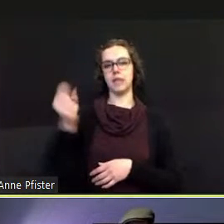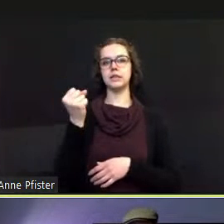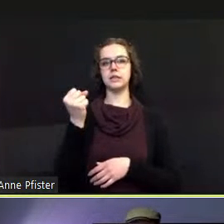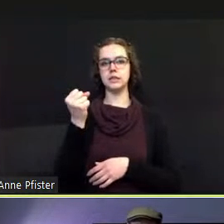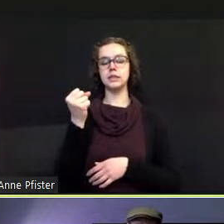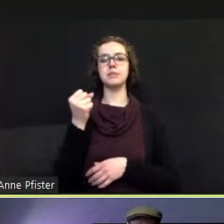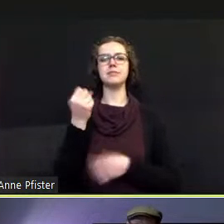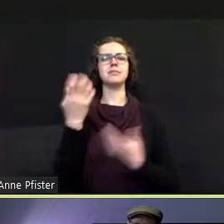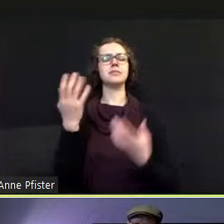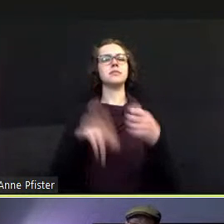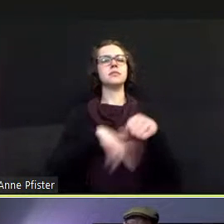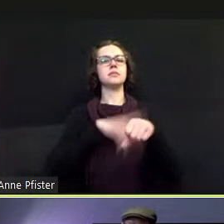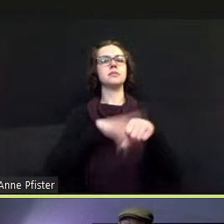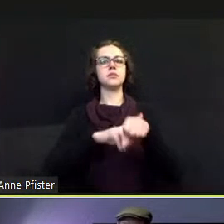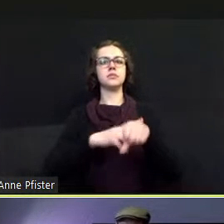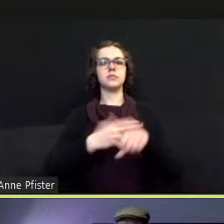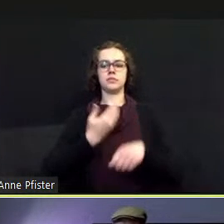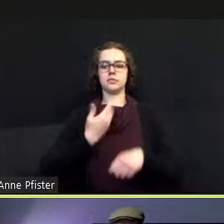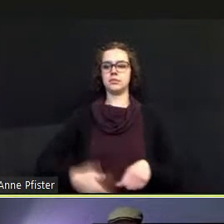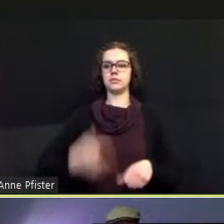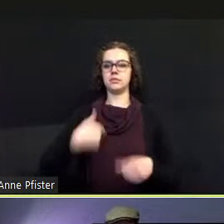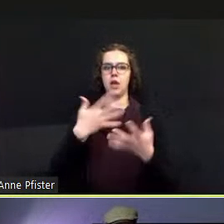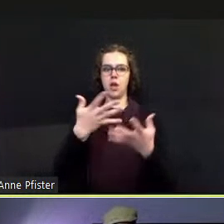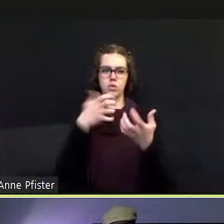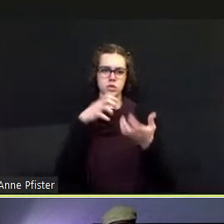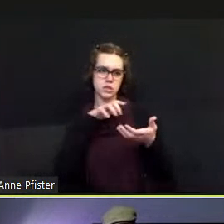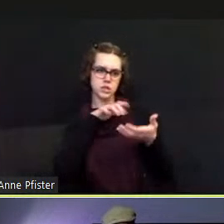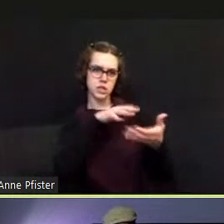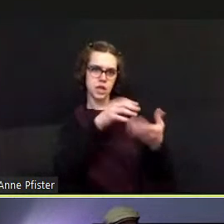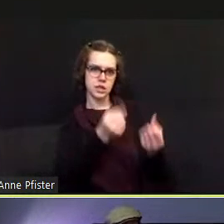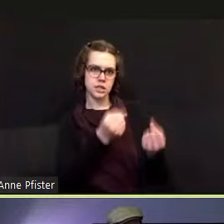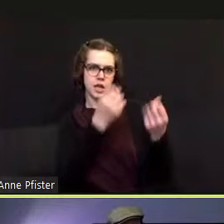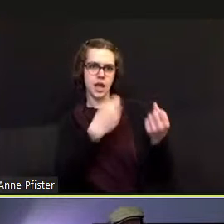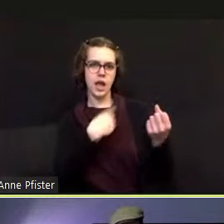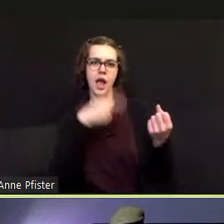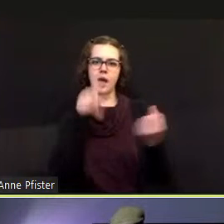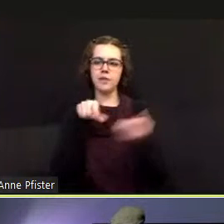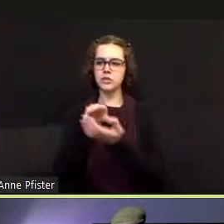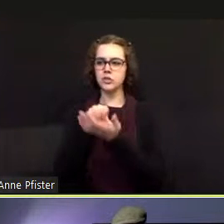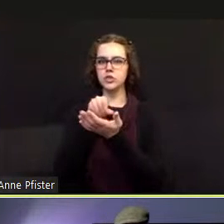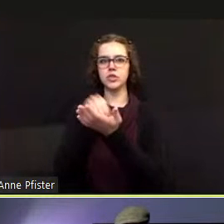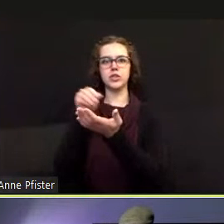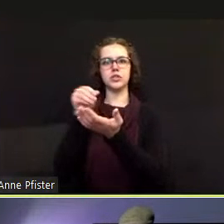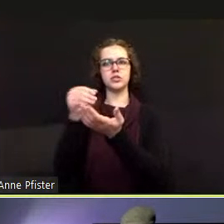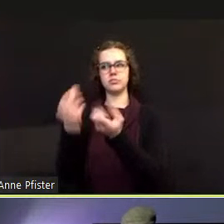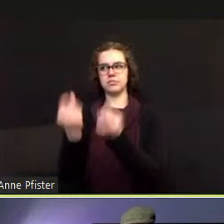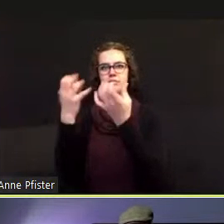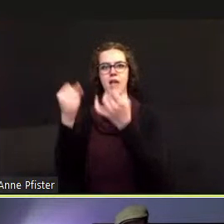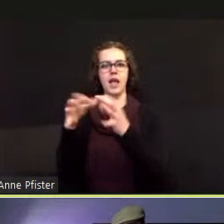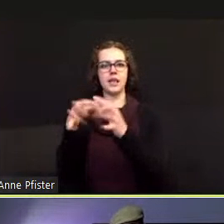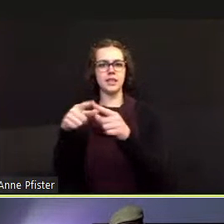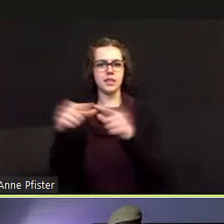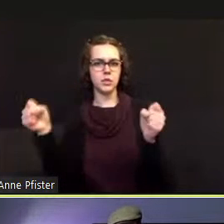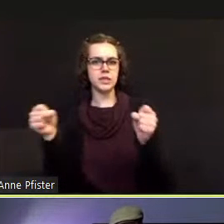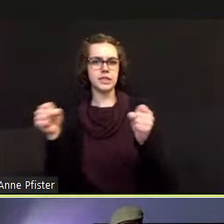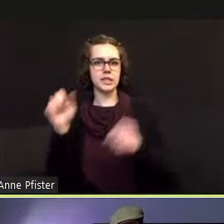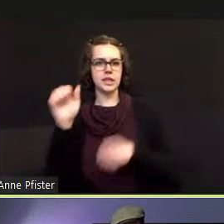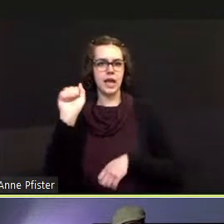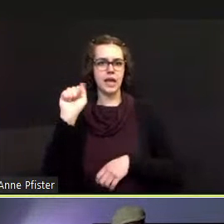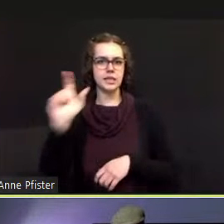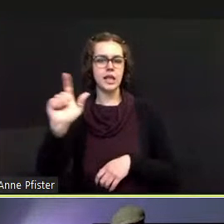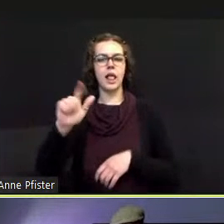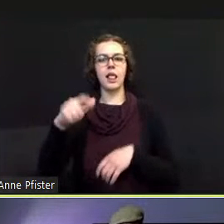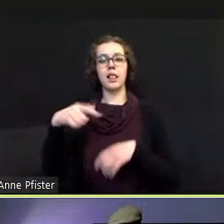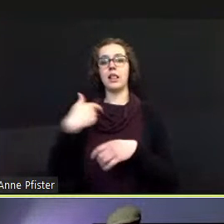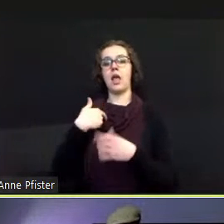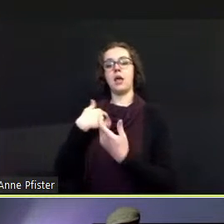of course, as somebody who was going to be doing field work in sign language, I had to learn about sign language linguistics, and ASL was dominating the